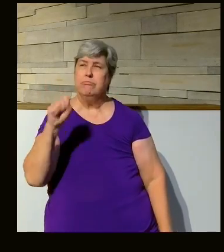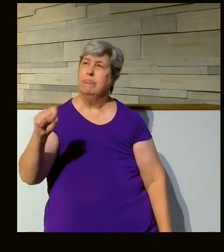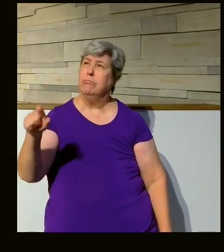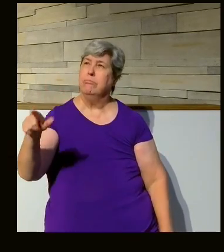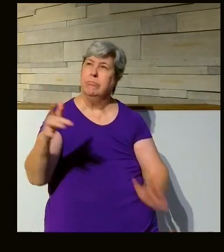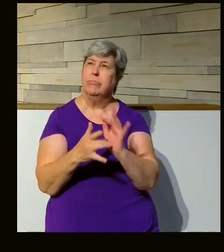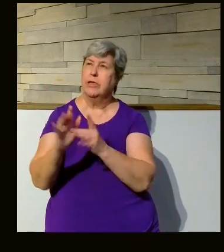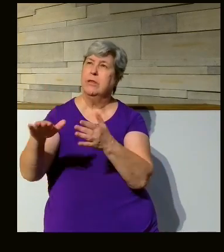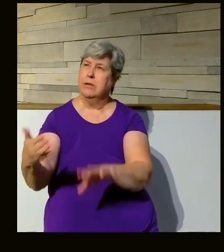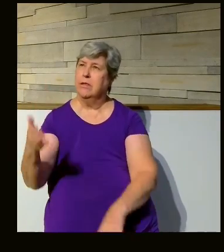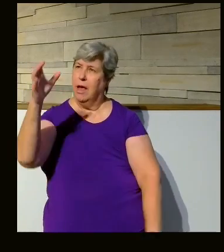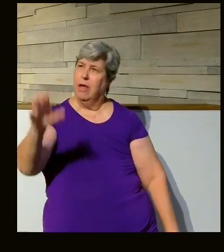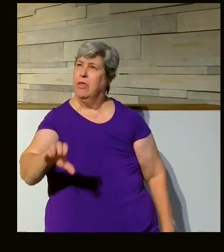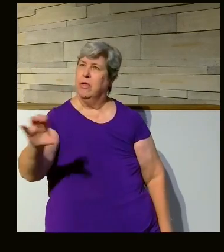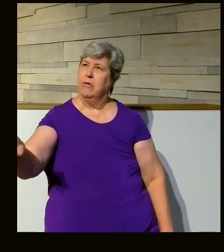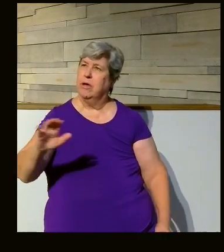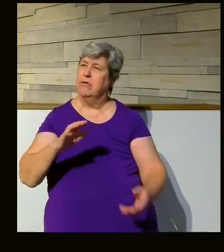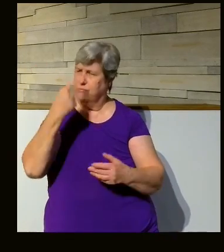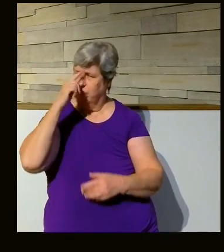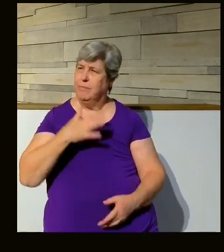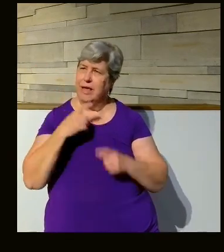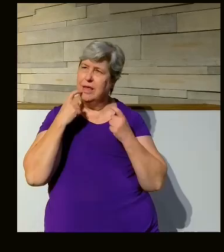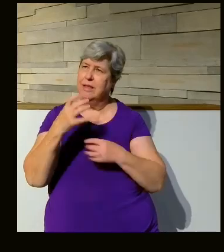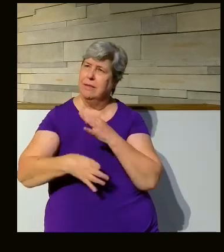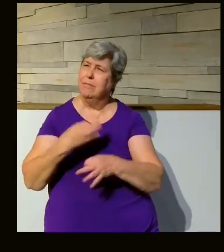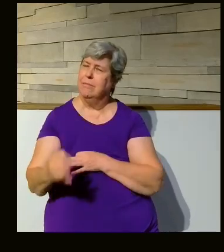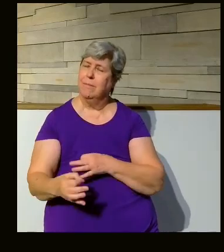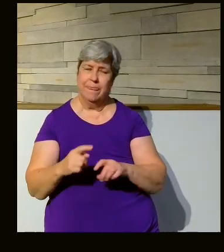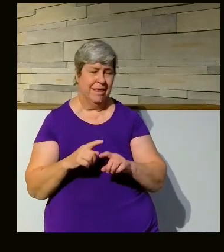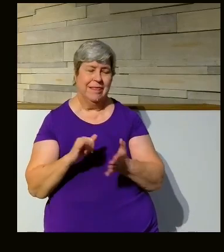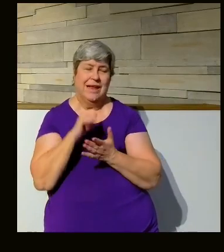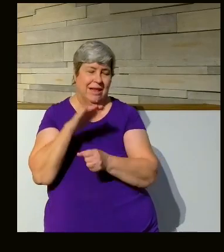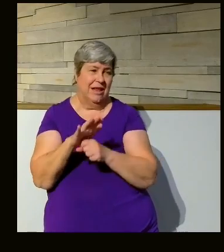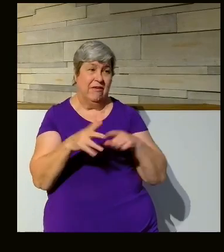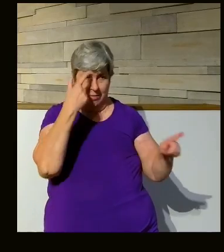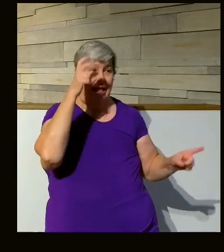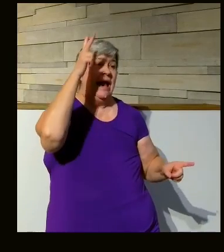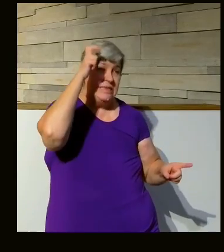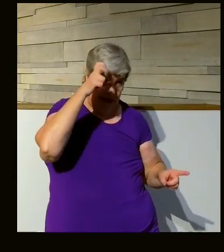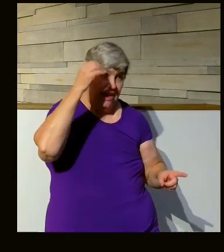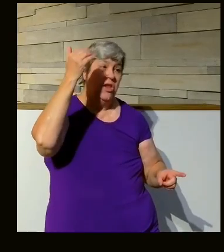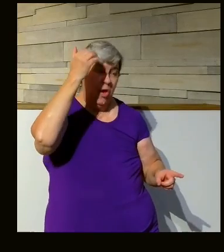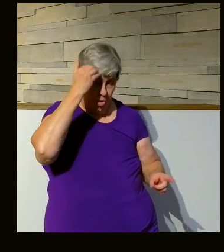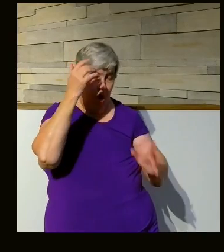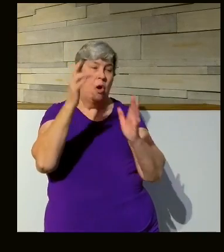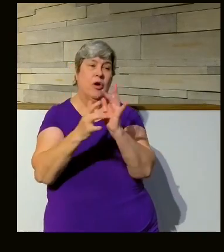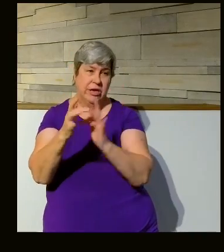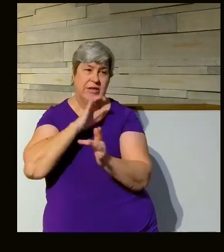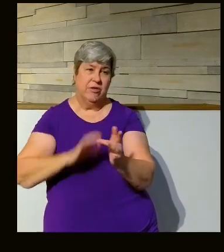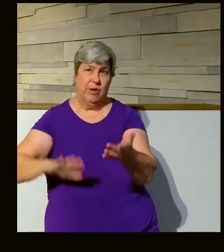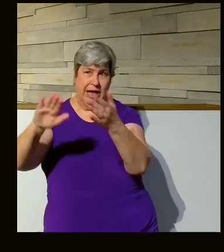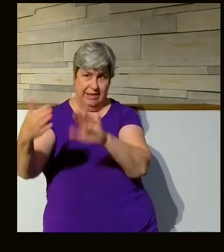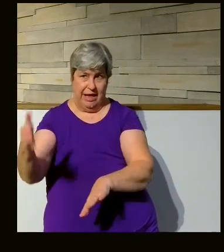on the cross for your sins, but that is not enough, because Satan knows that Jesus Christ died on the cross for